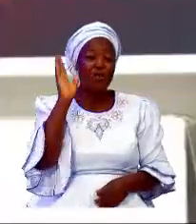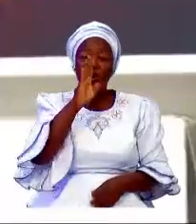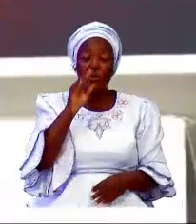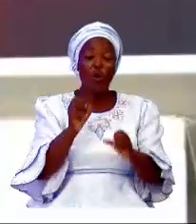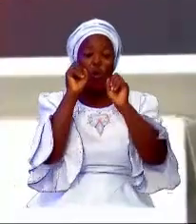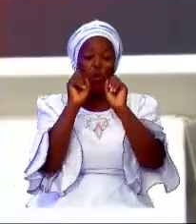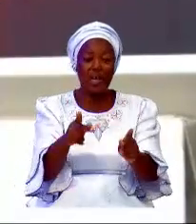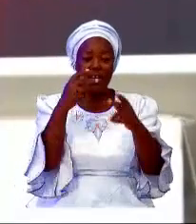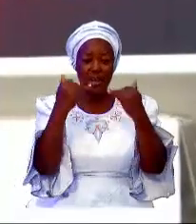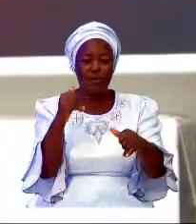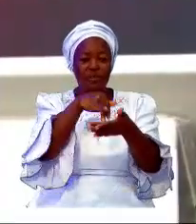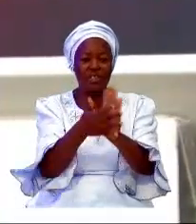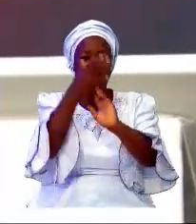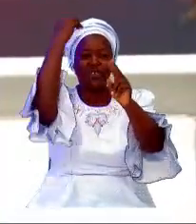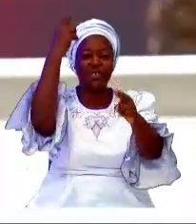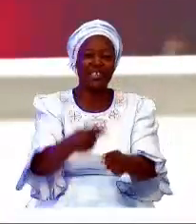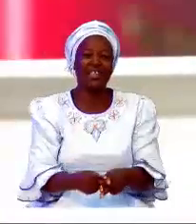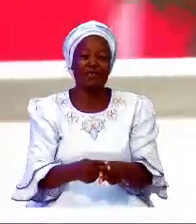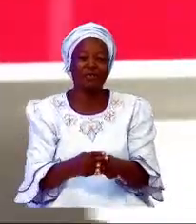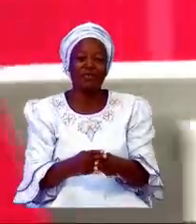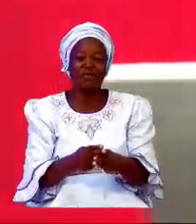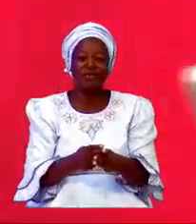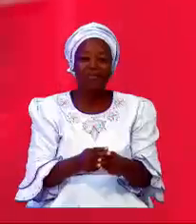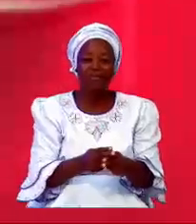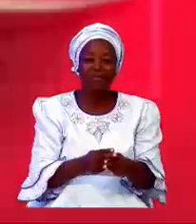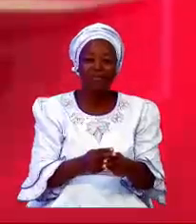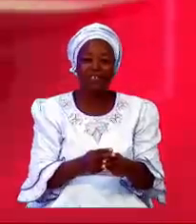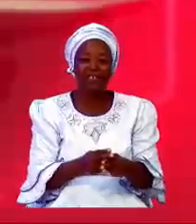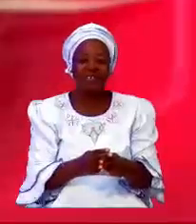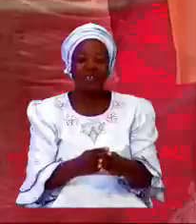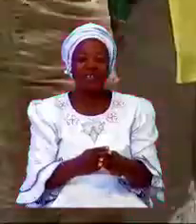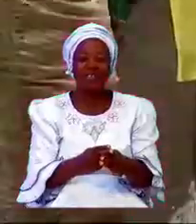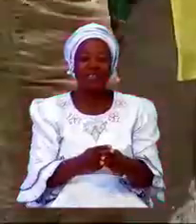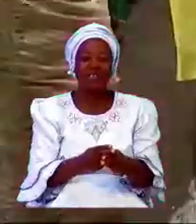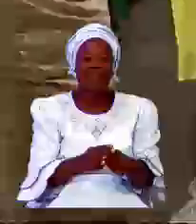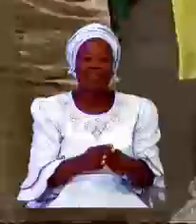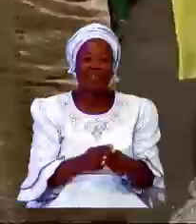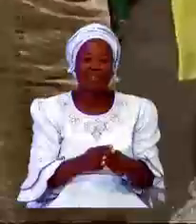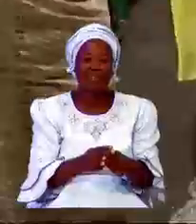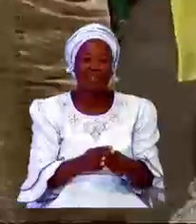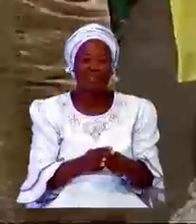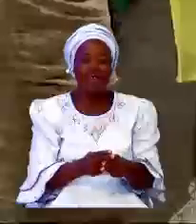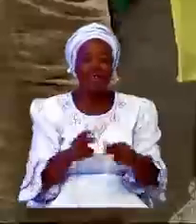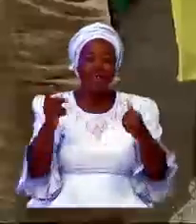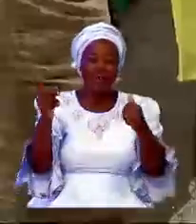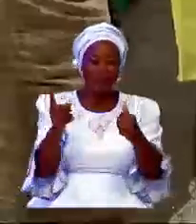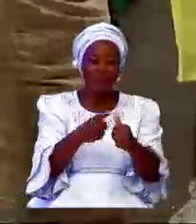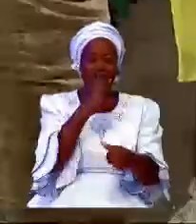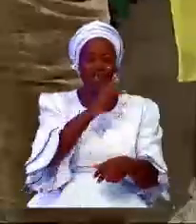soul, your spirit, you'll be normal in Jesus' name.